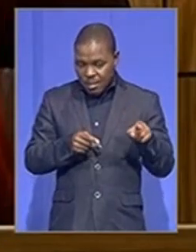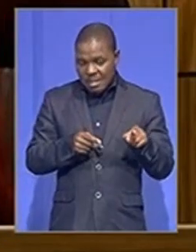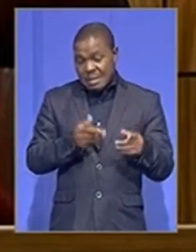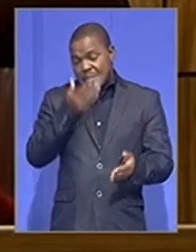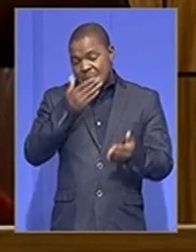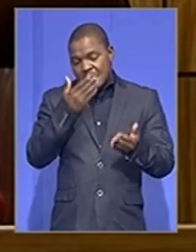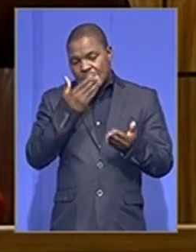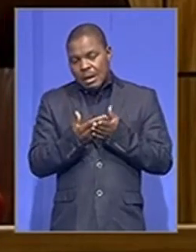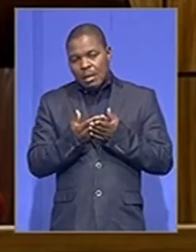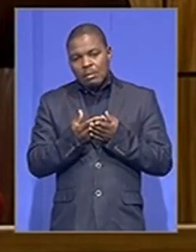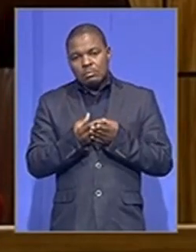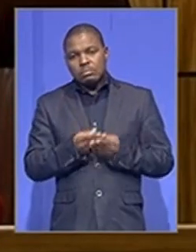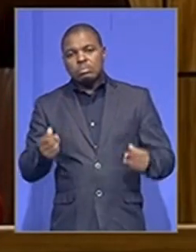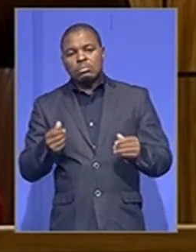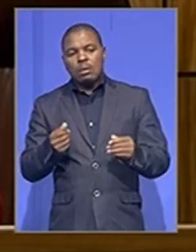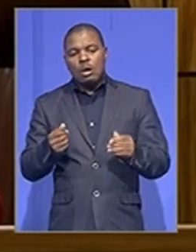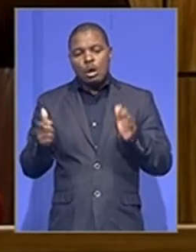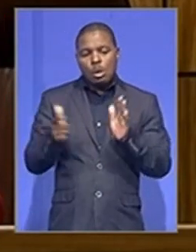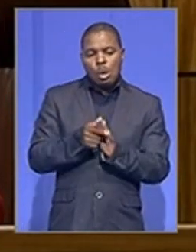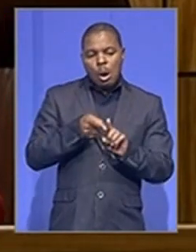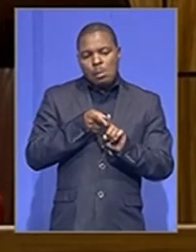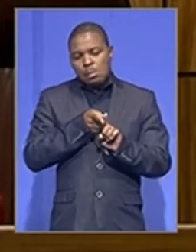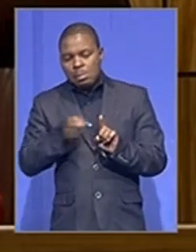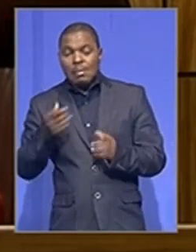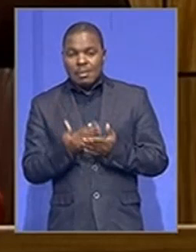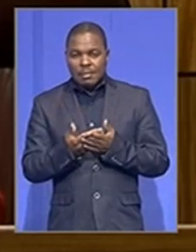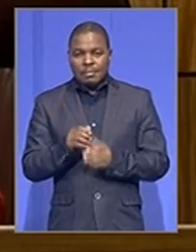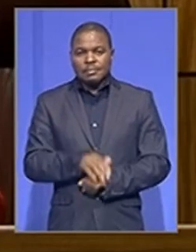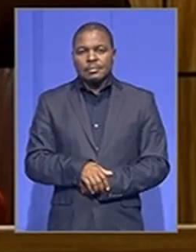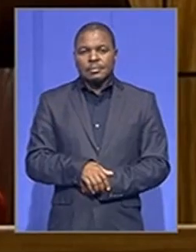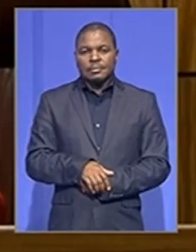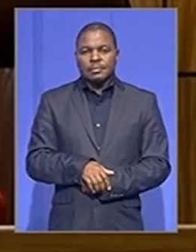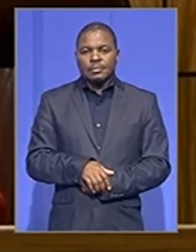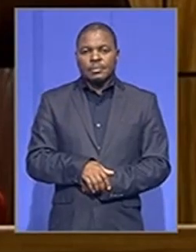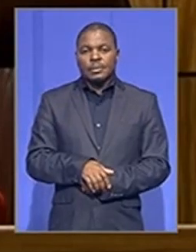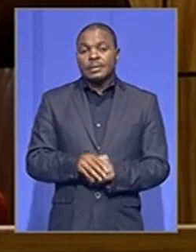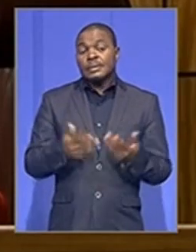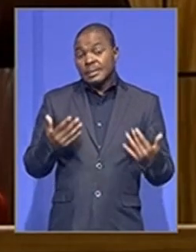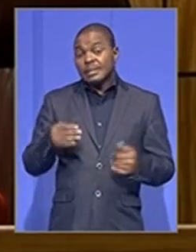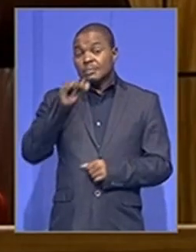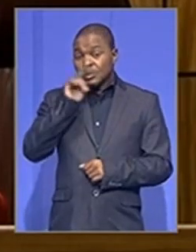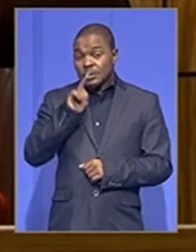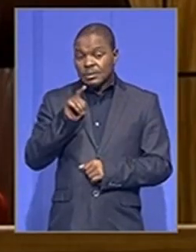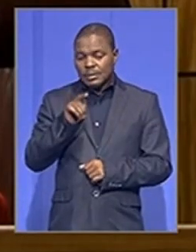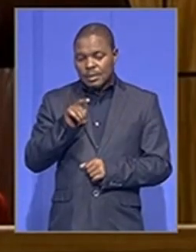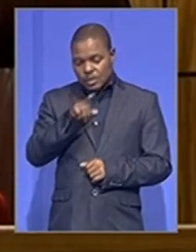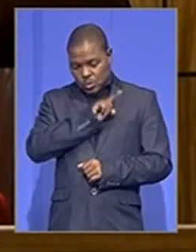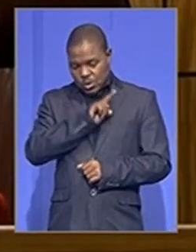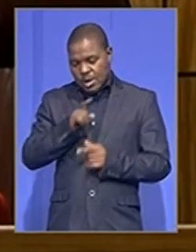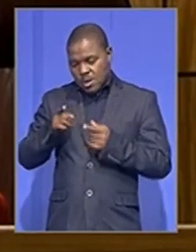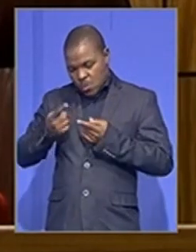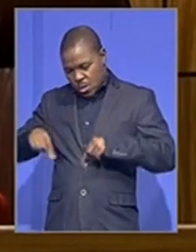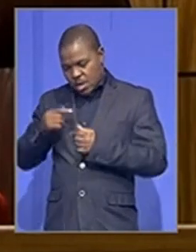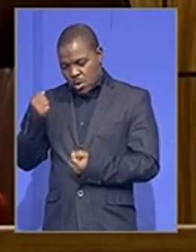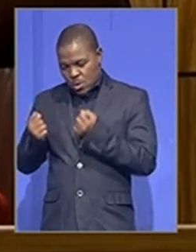evade the dictates of the law. And that is the criterion which has